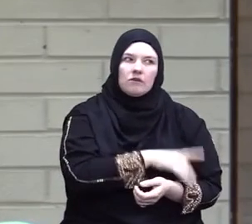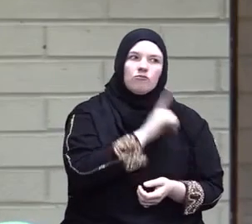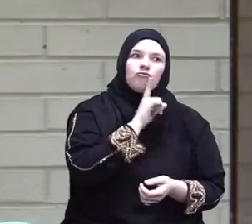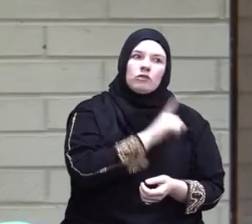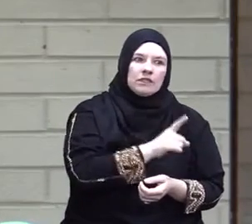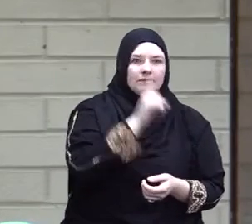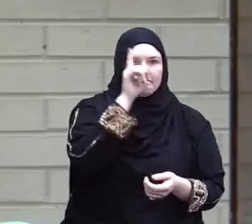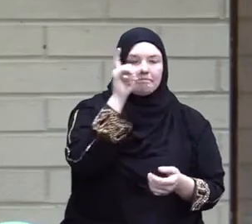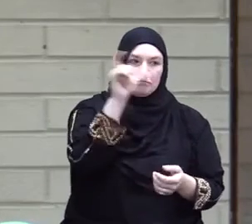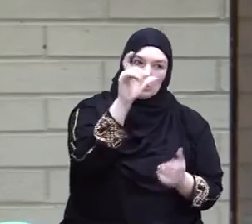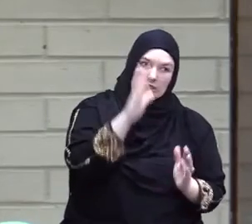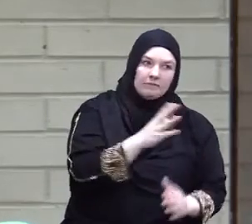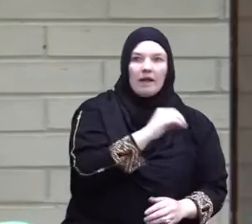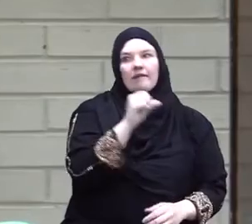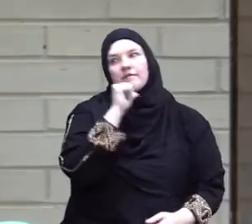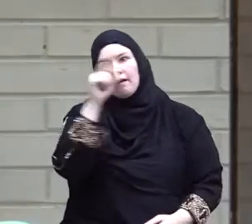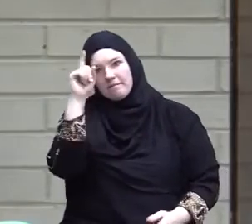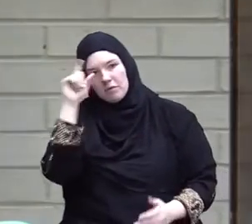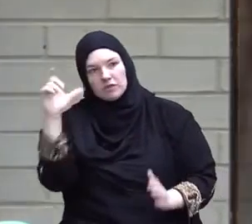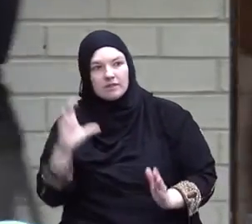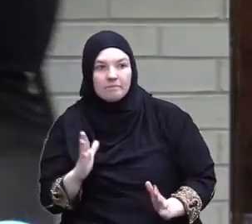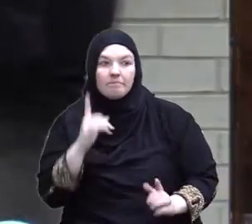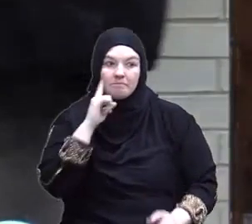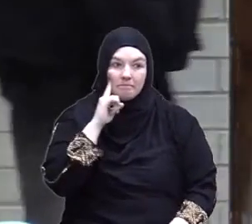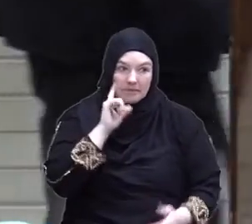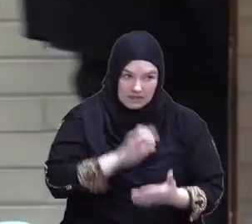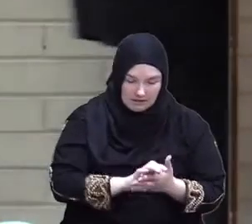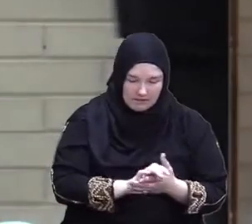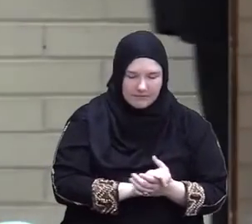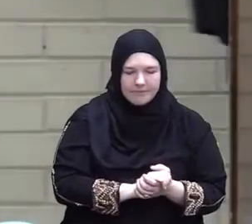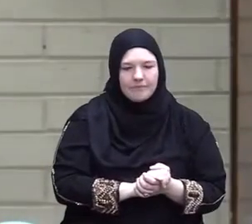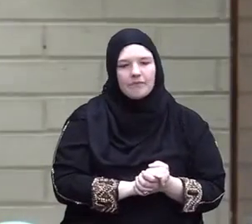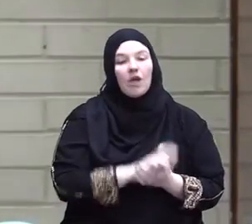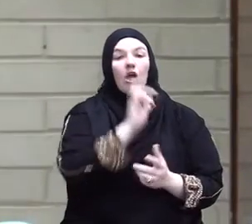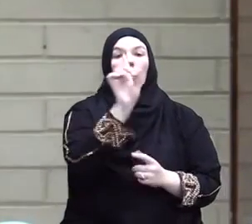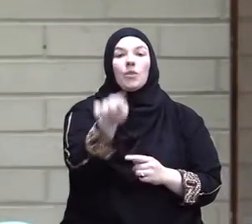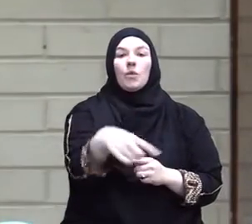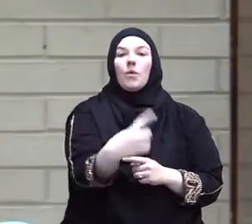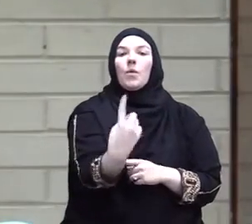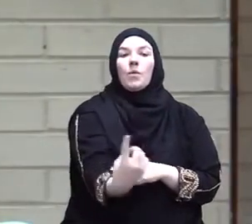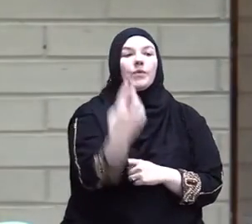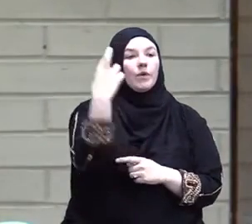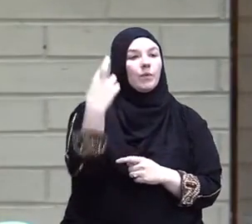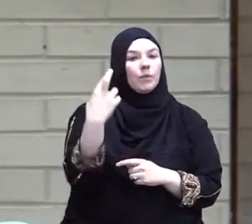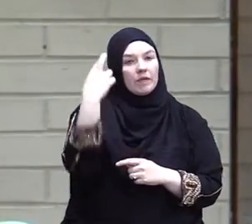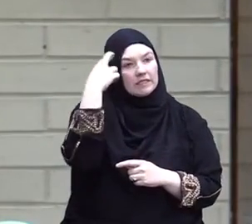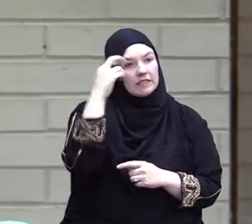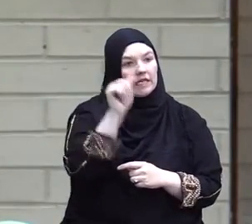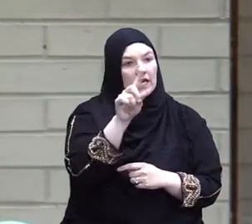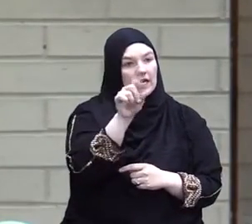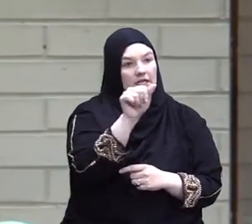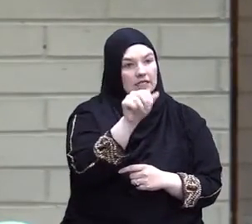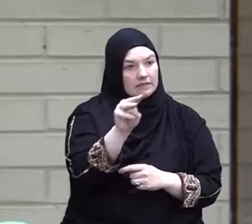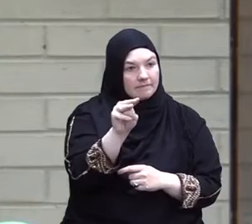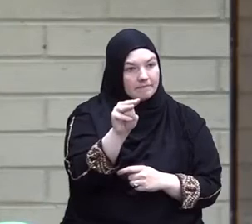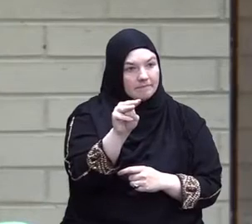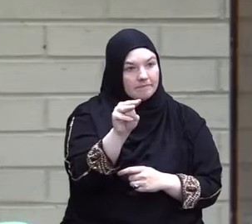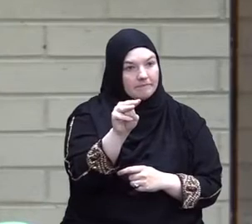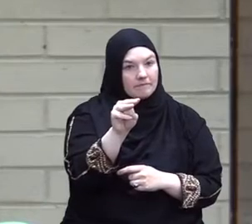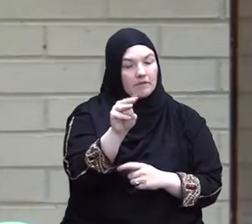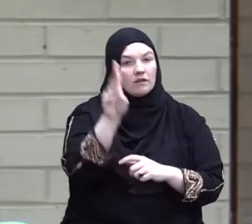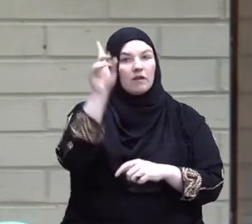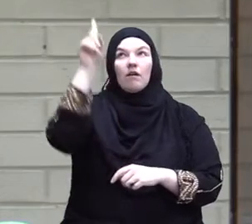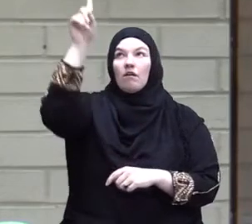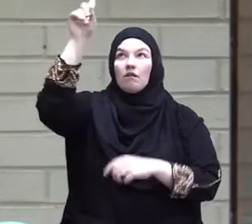among Muslims and non-Muslims alike, that the only reason Adam was